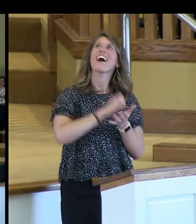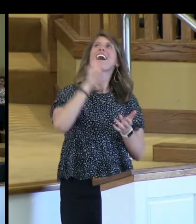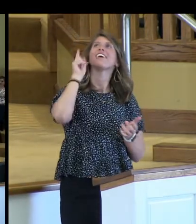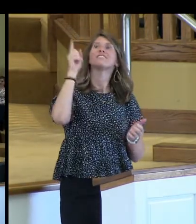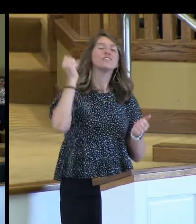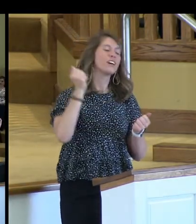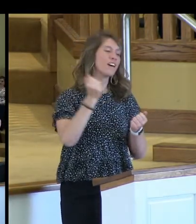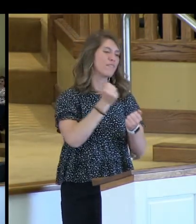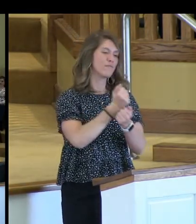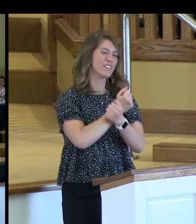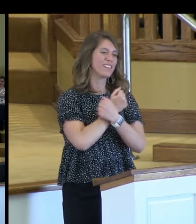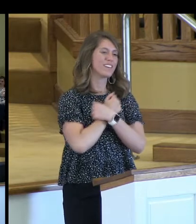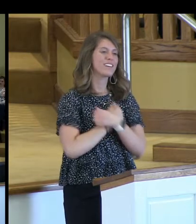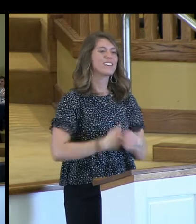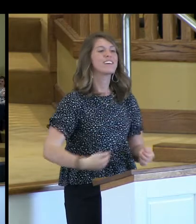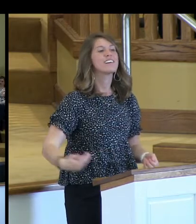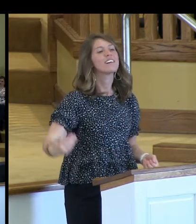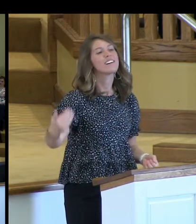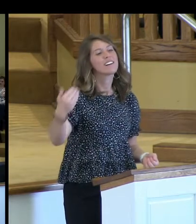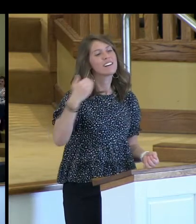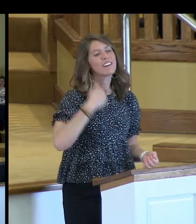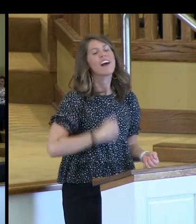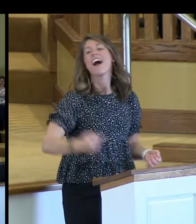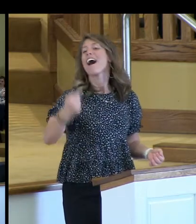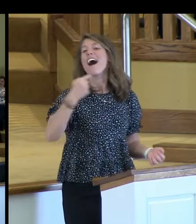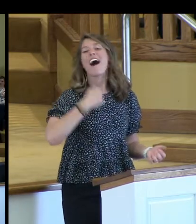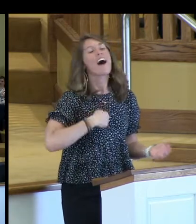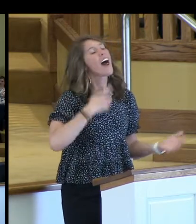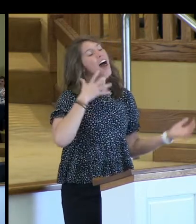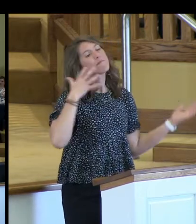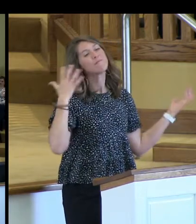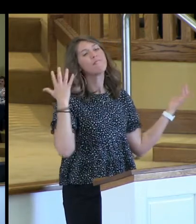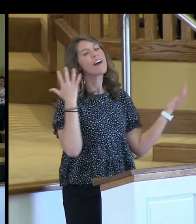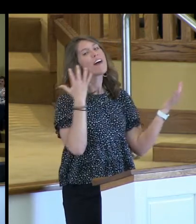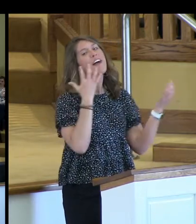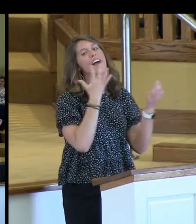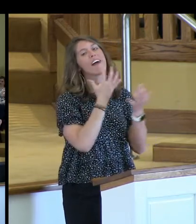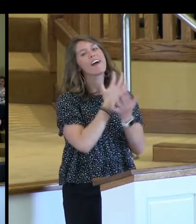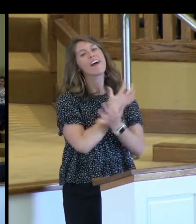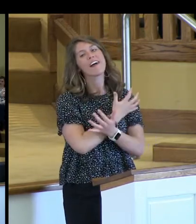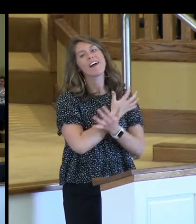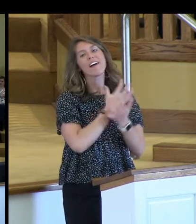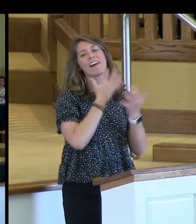amazed that you love me. I'm